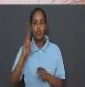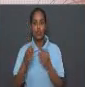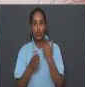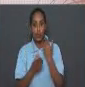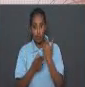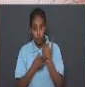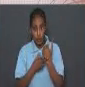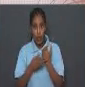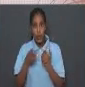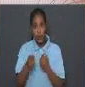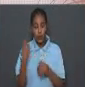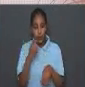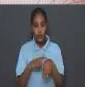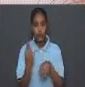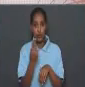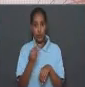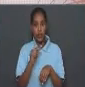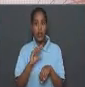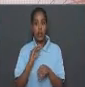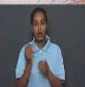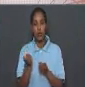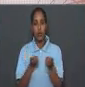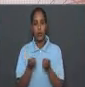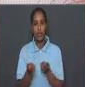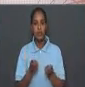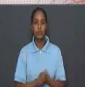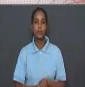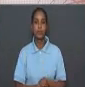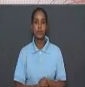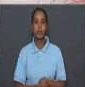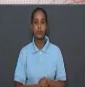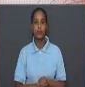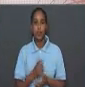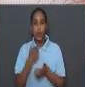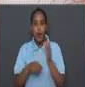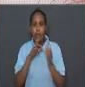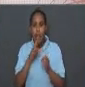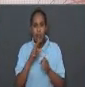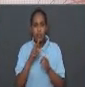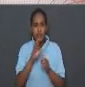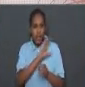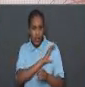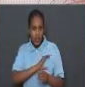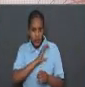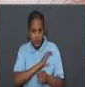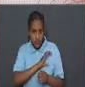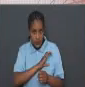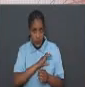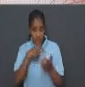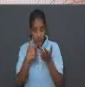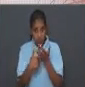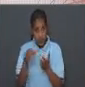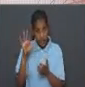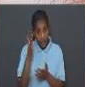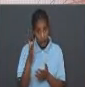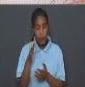batteries are often used in automobiles. What are the characteristics of this